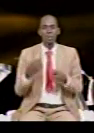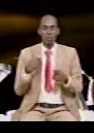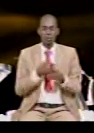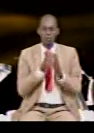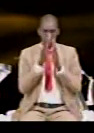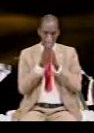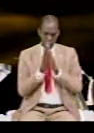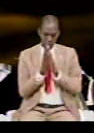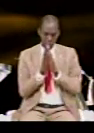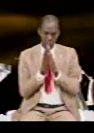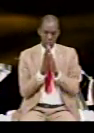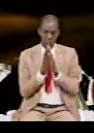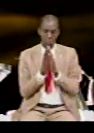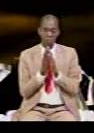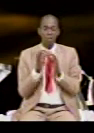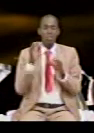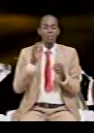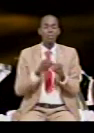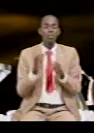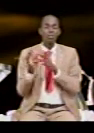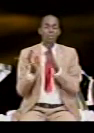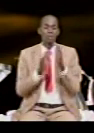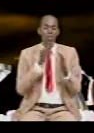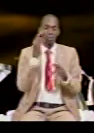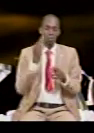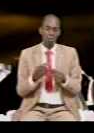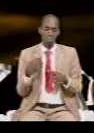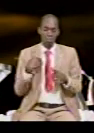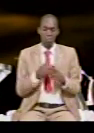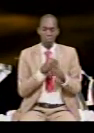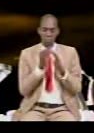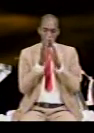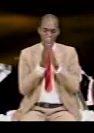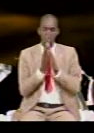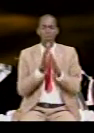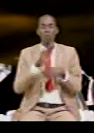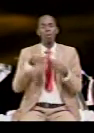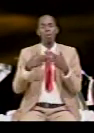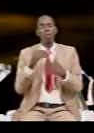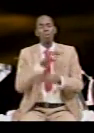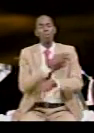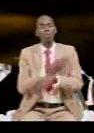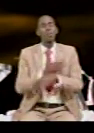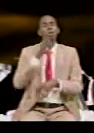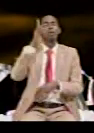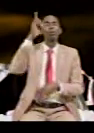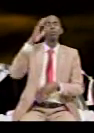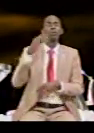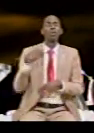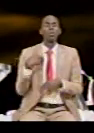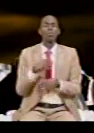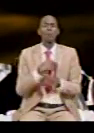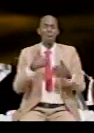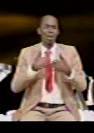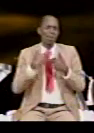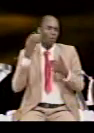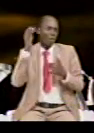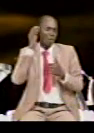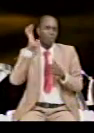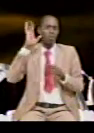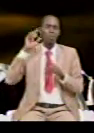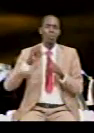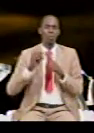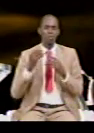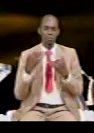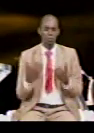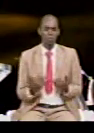pray. In Jesus' name we pray. Almighty God, we have heard your word today.